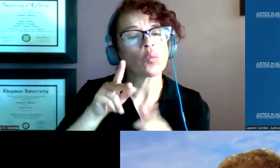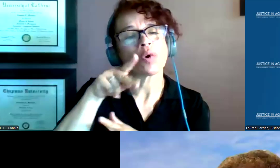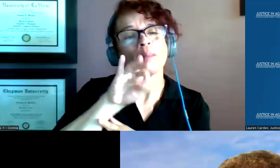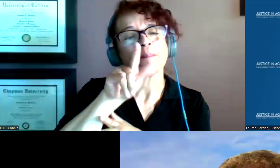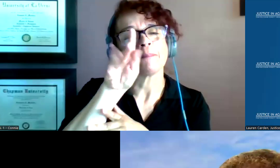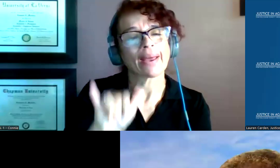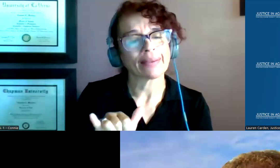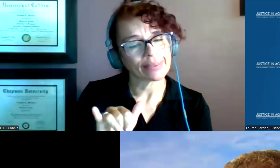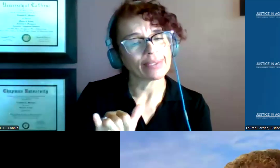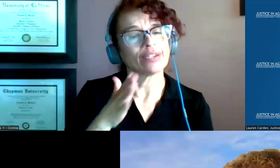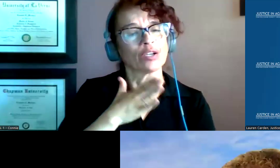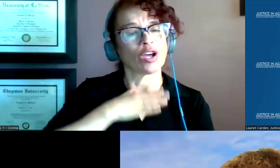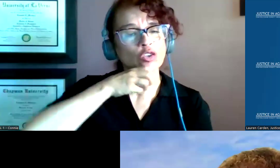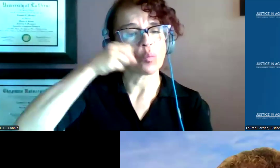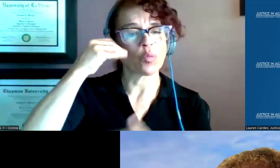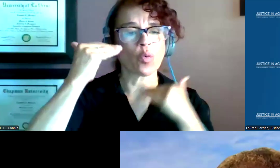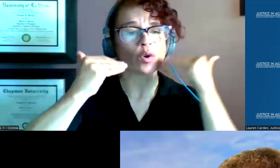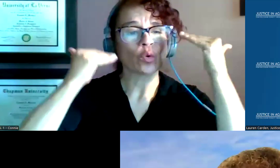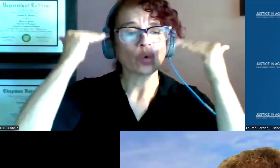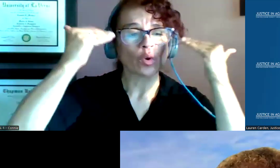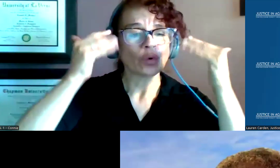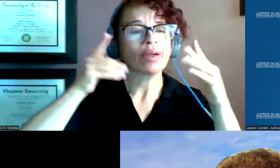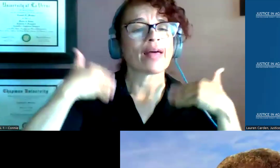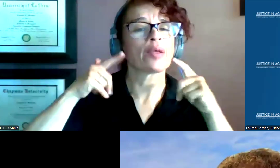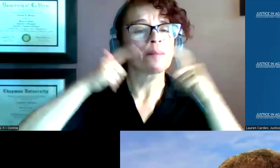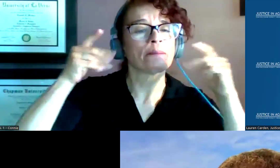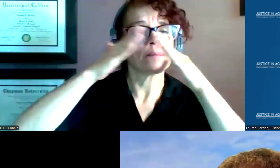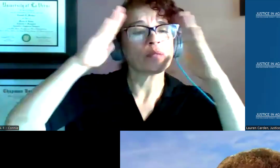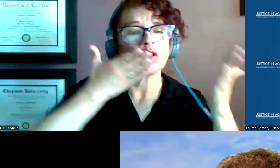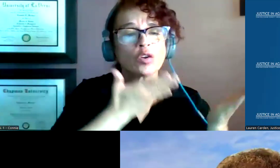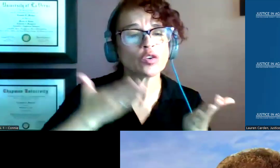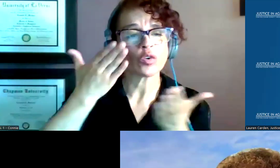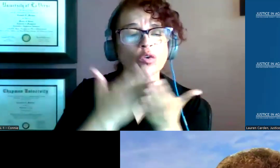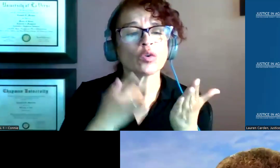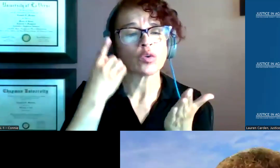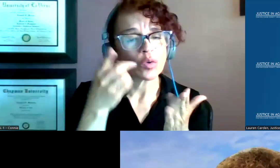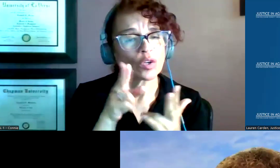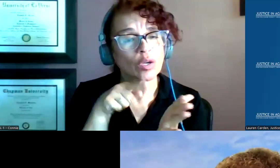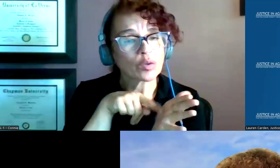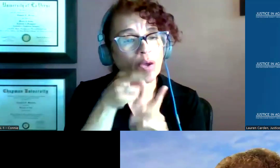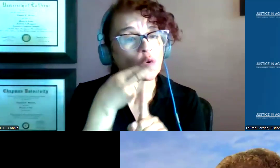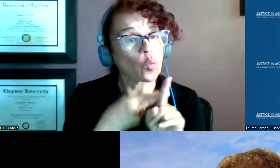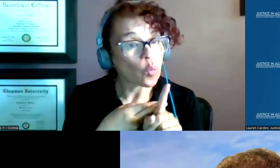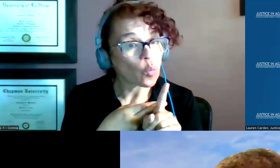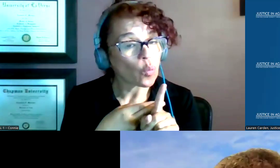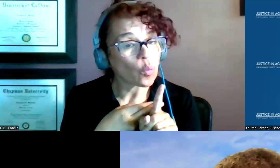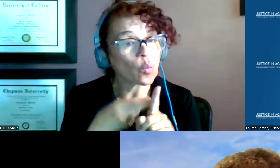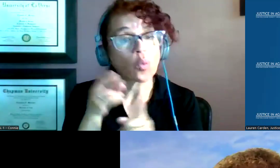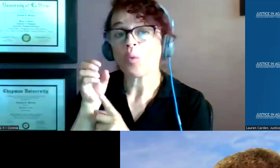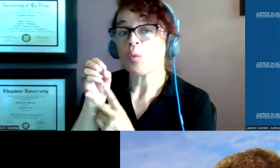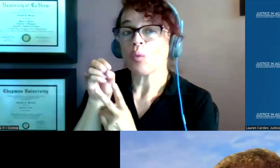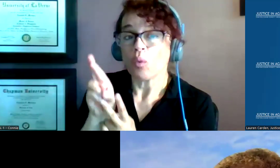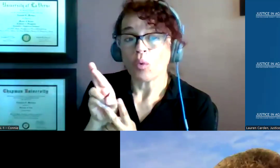that my older adult who has this big house can bring in someone who can either pay rent